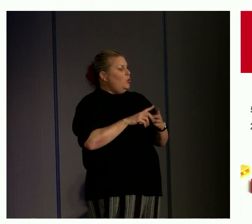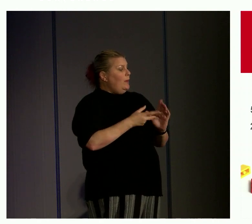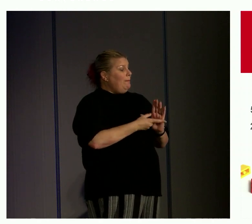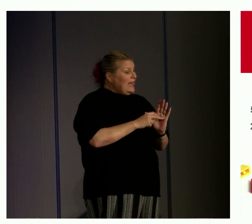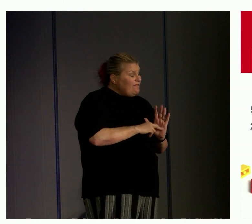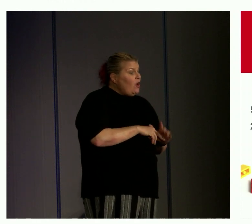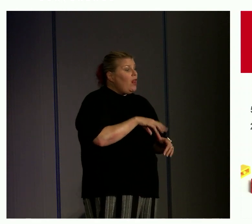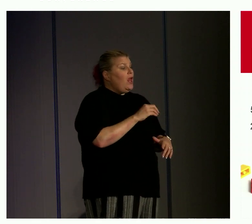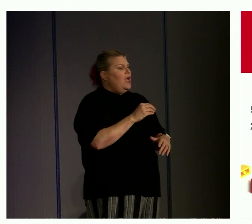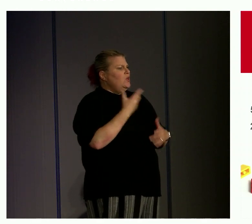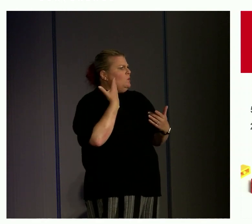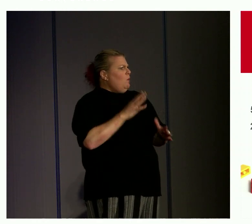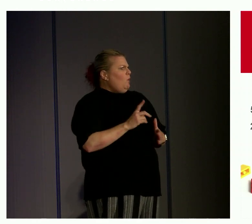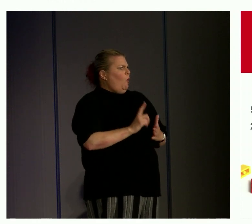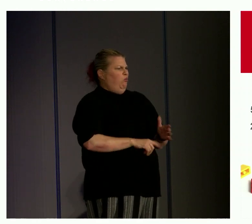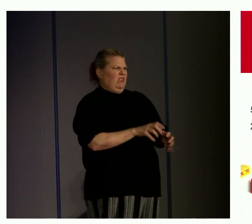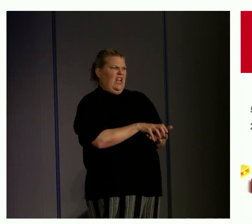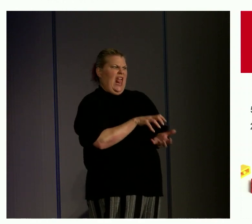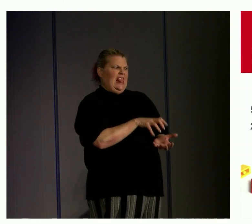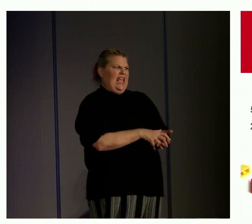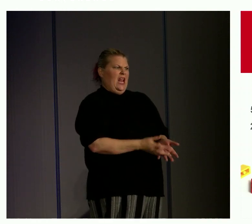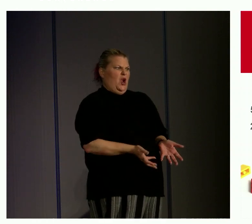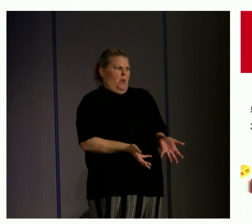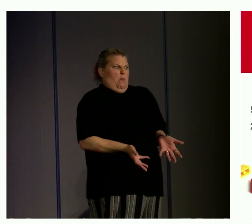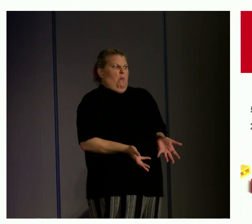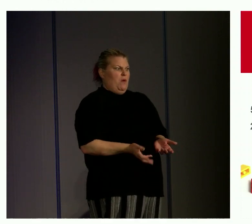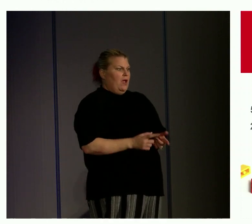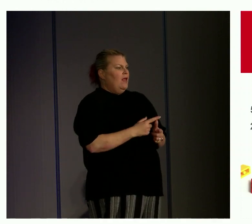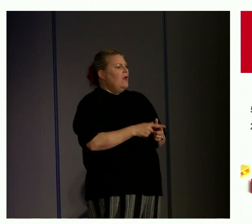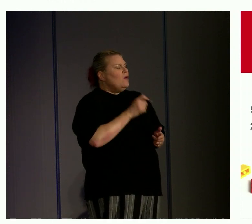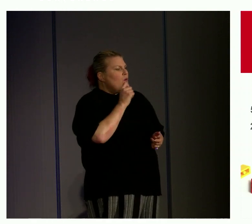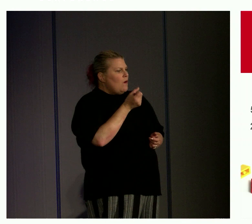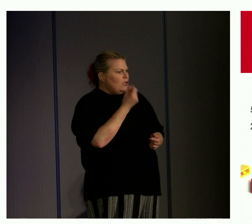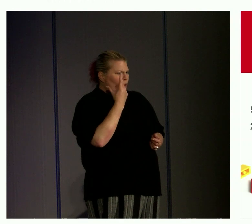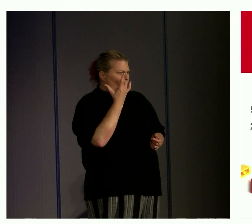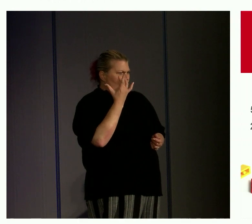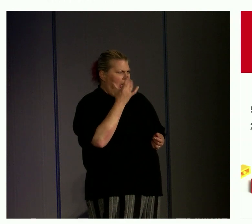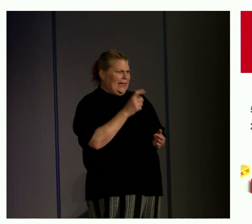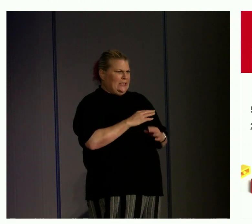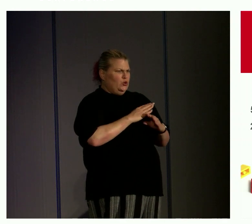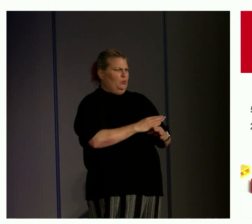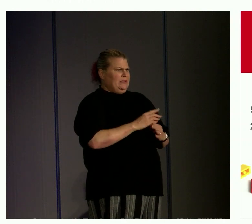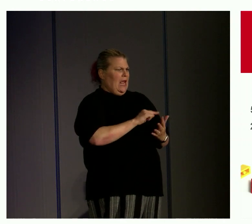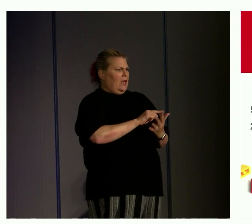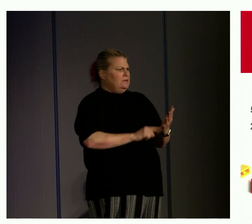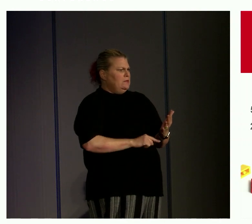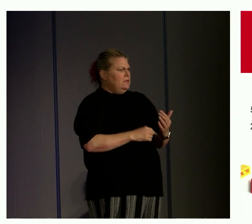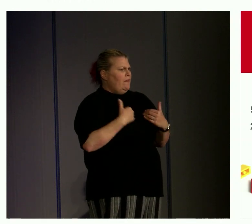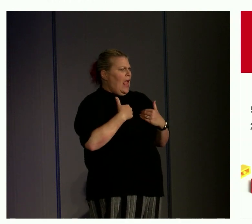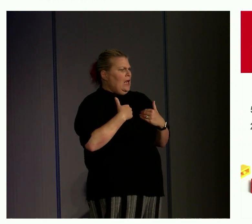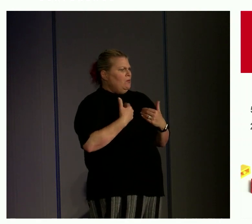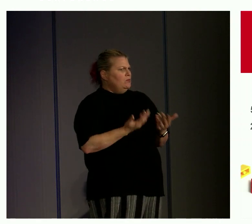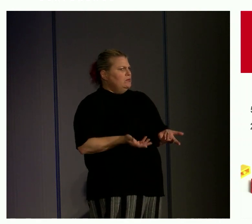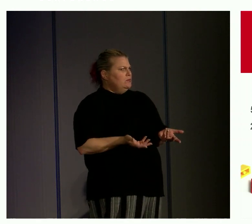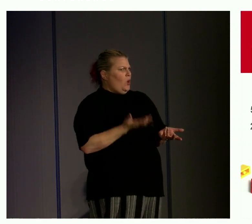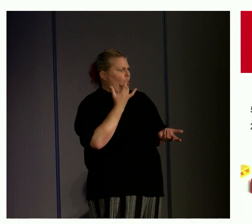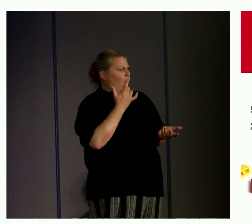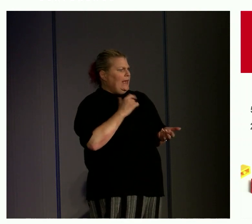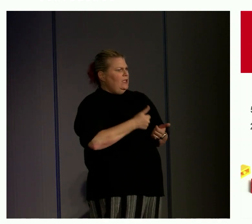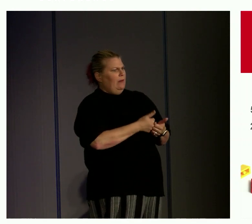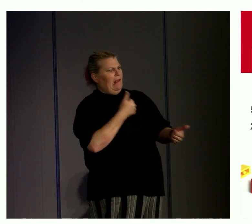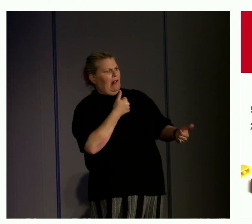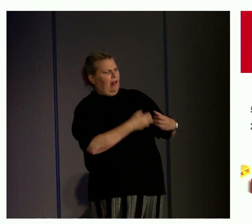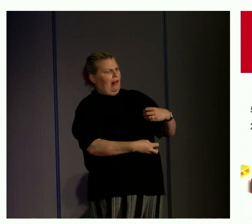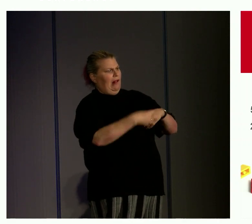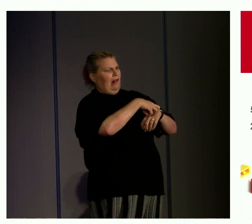if you don't know what an alligator is, then you won't understand why you have to place it somewhere else than the